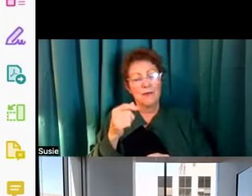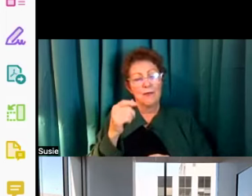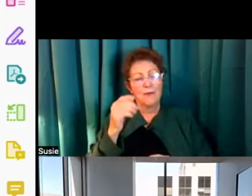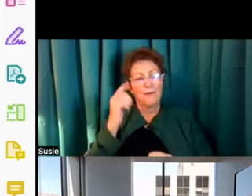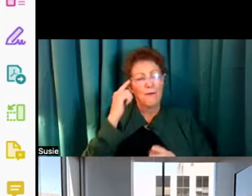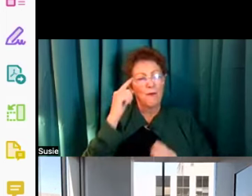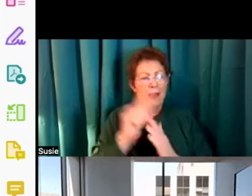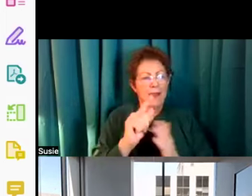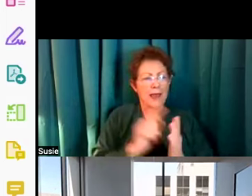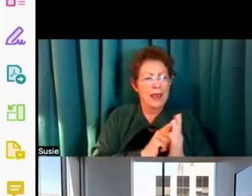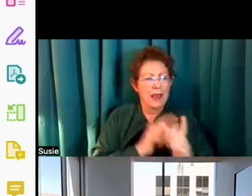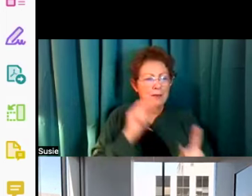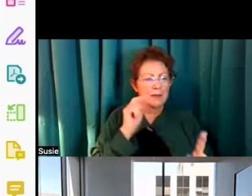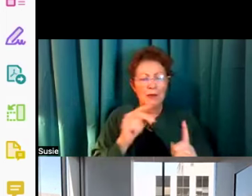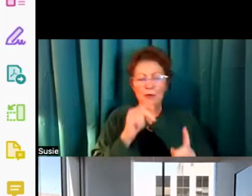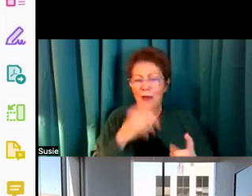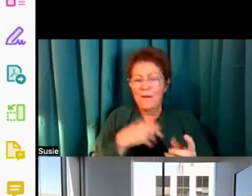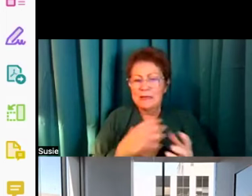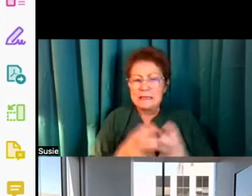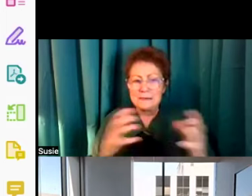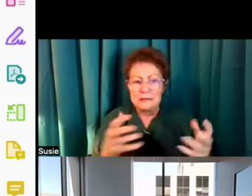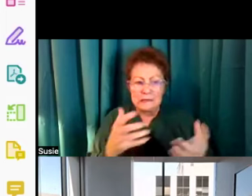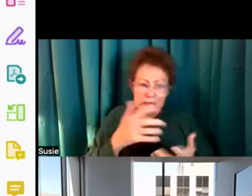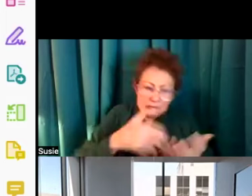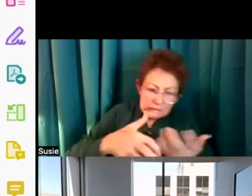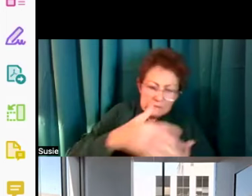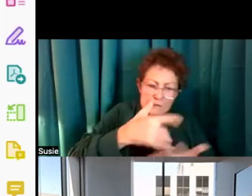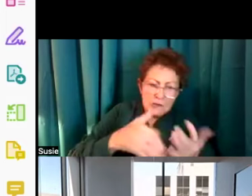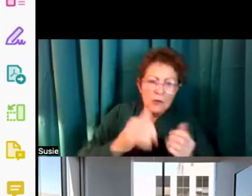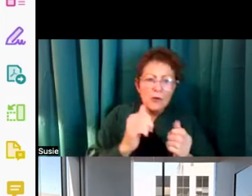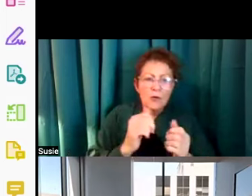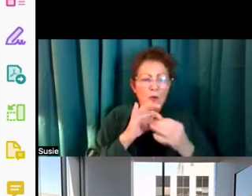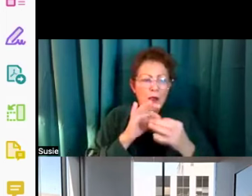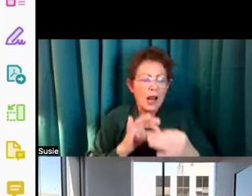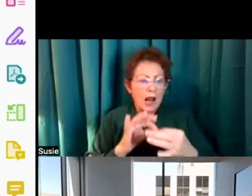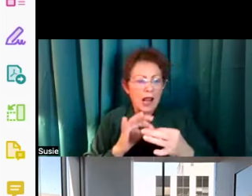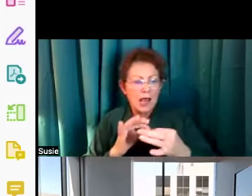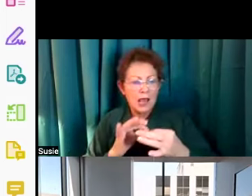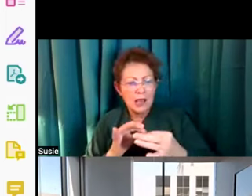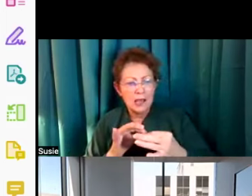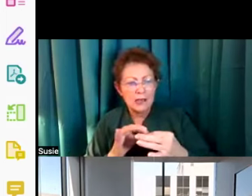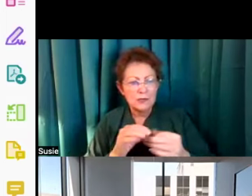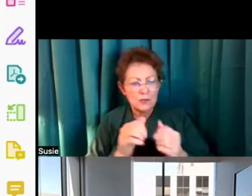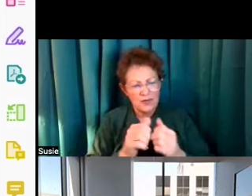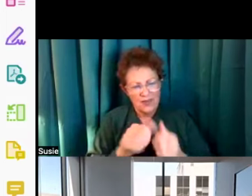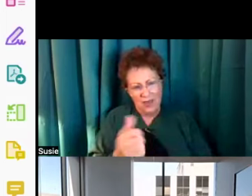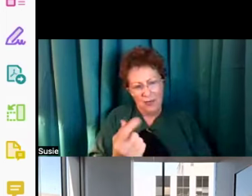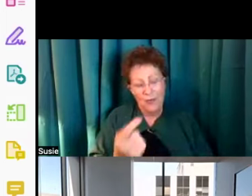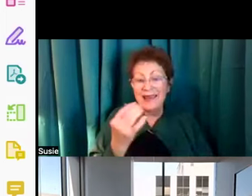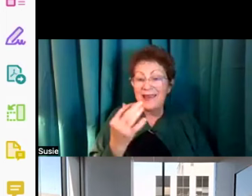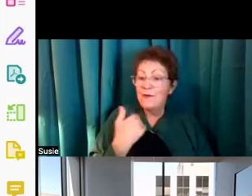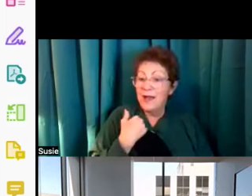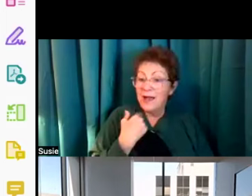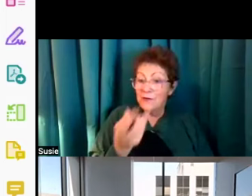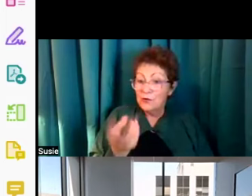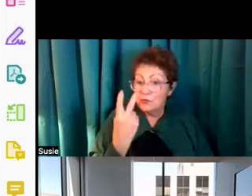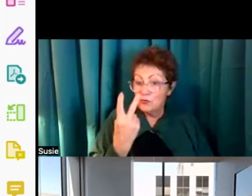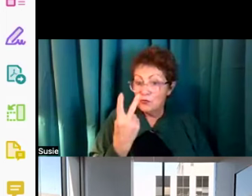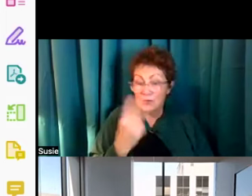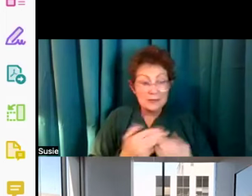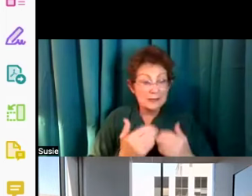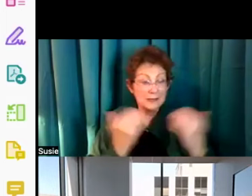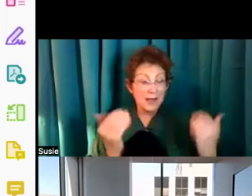don't have as much sort of intertwining relationships as you have in some of the other ones. If there are really two separate boards